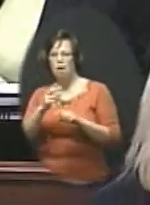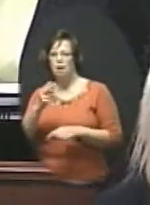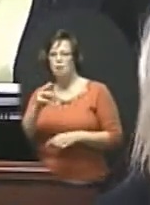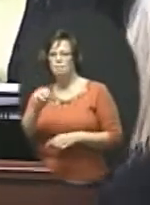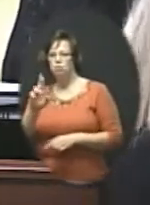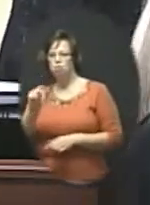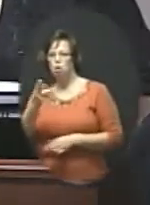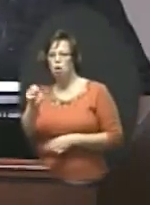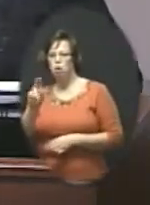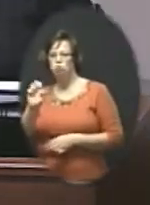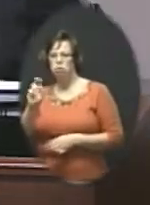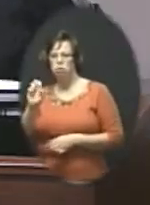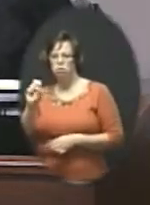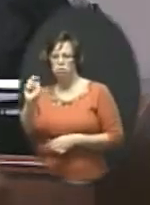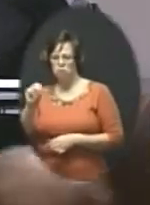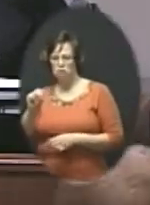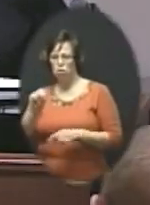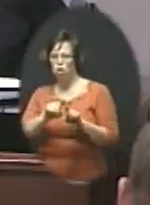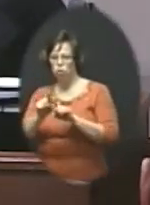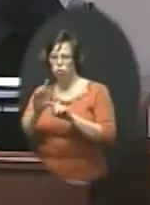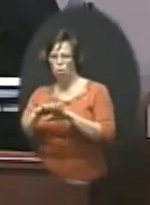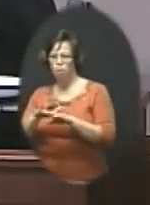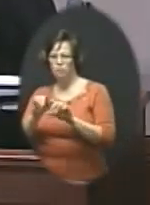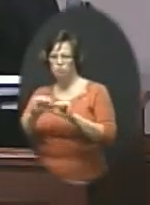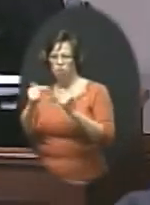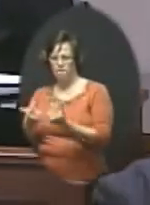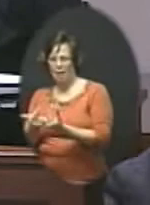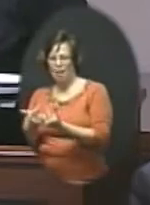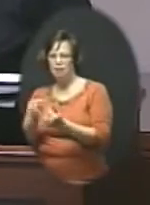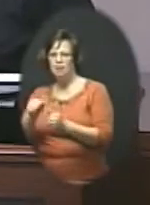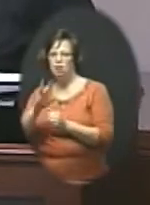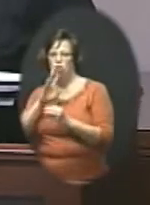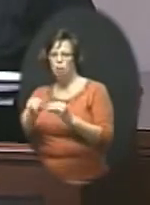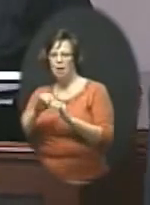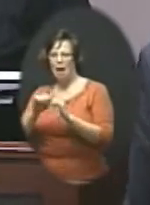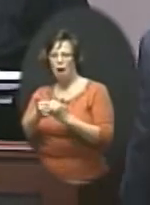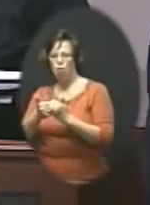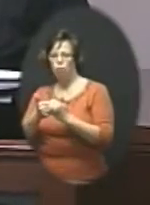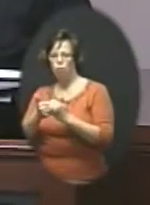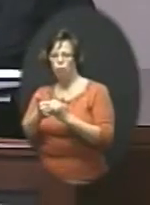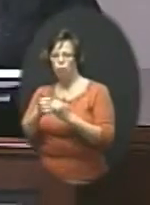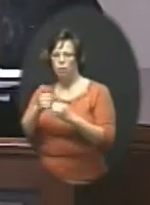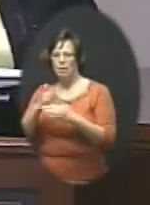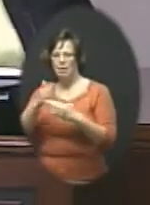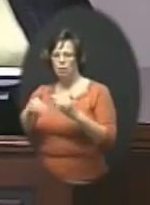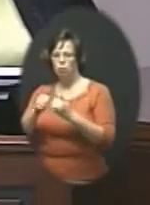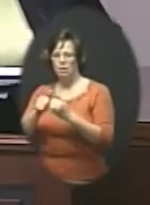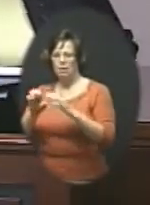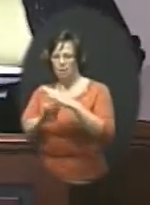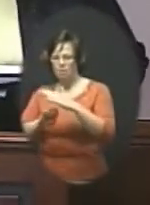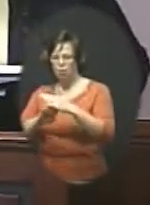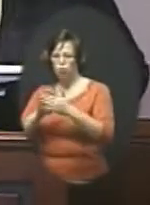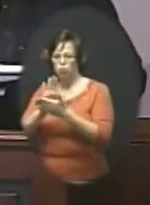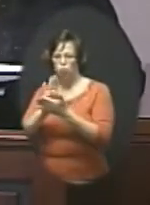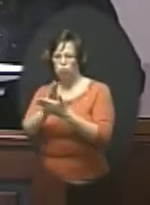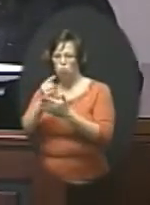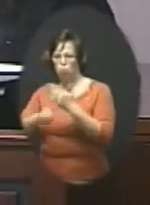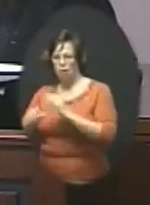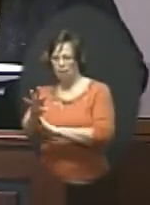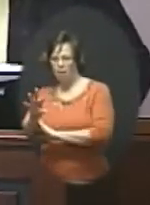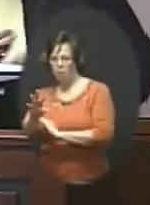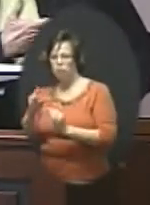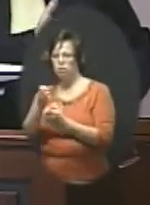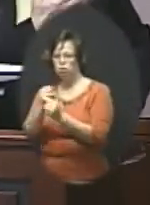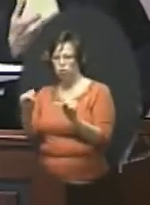kind of talk to how we kind of landed on the elementary sites and what cameras we're going to place in there, the security